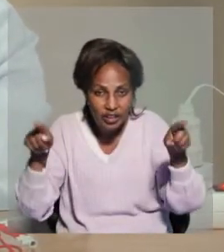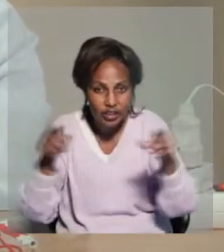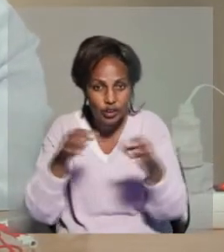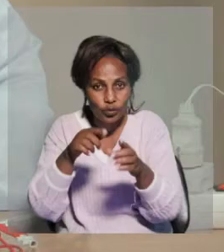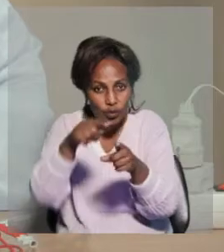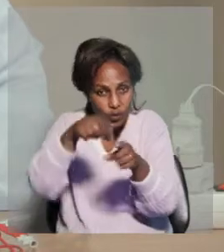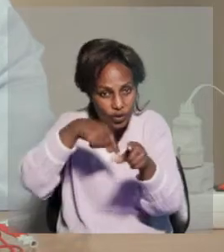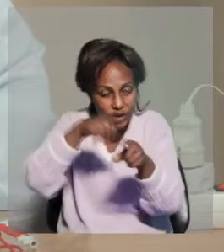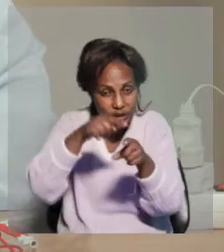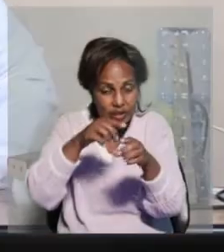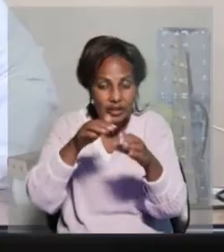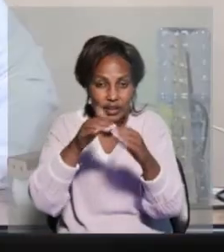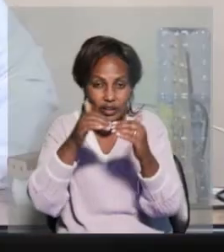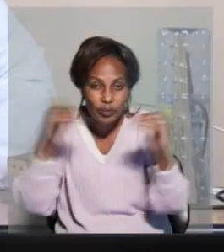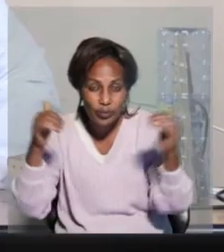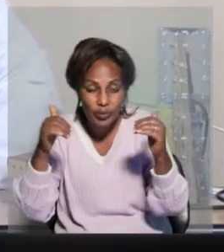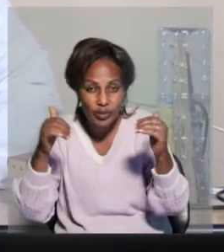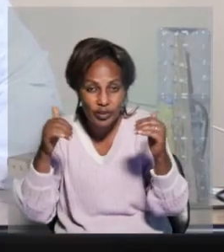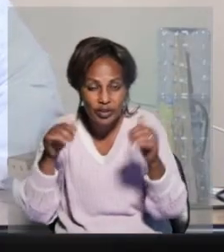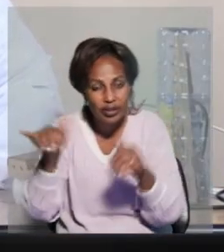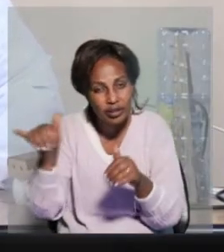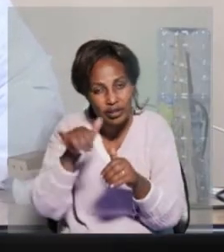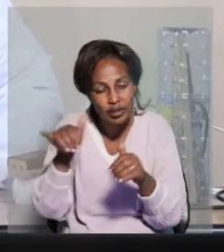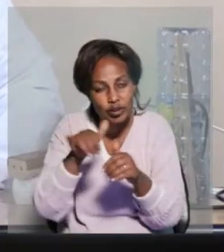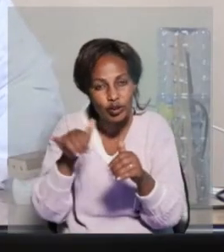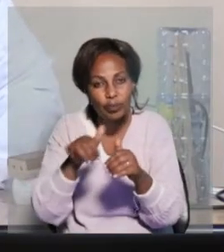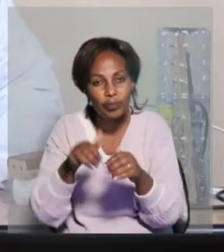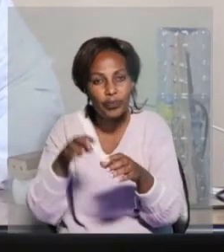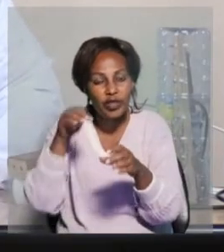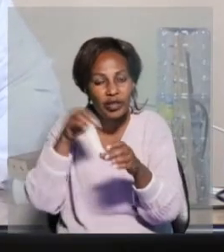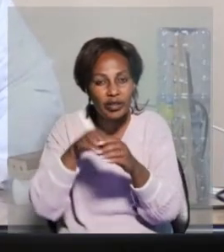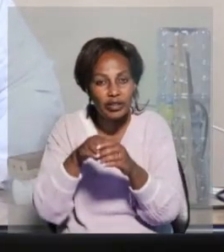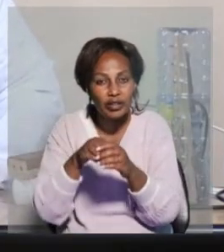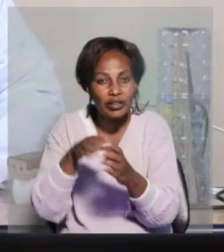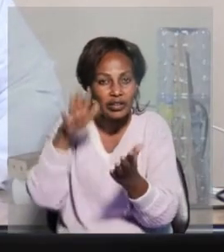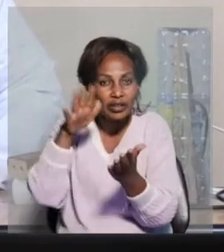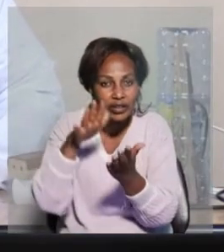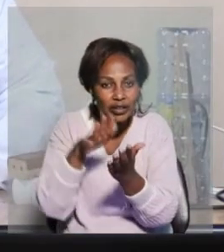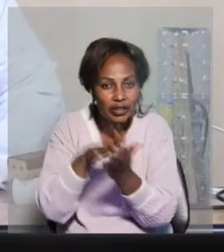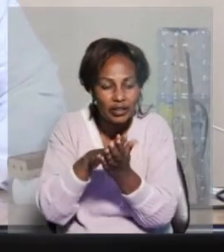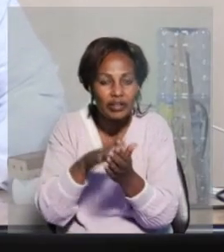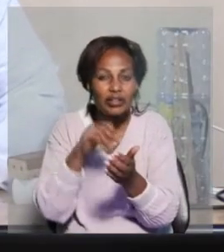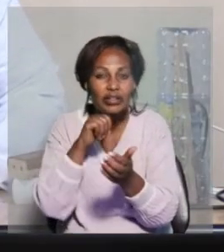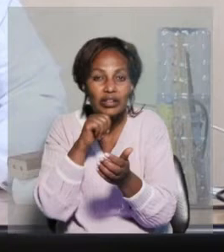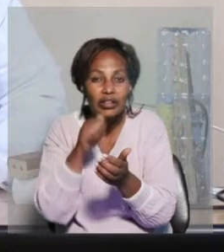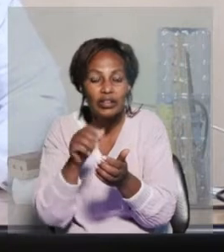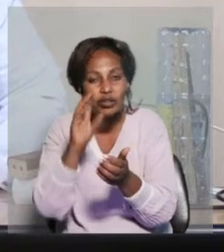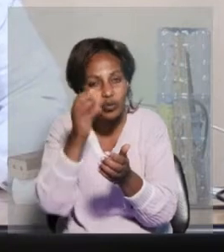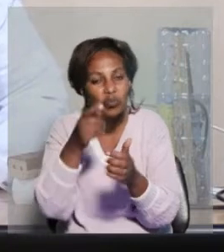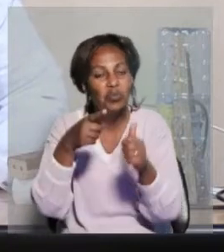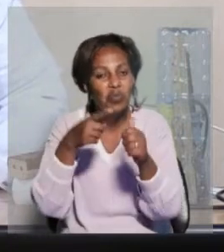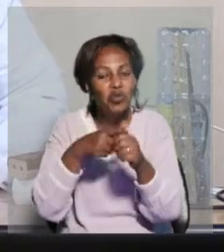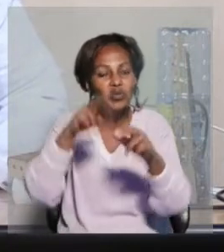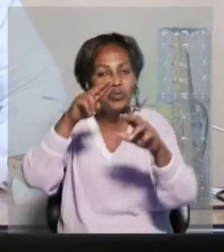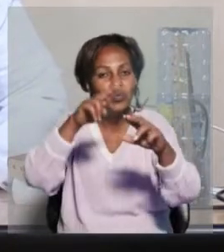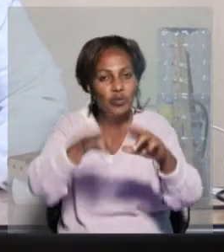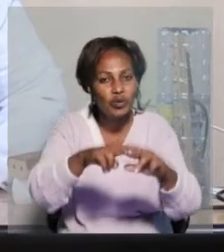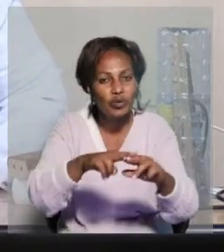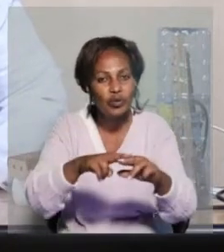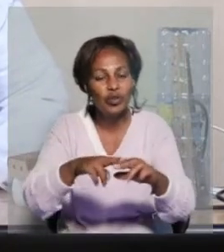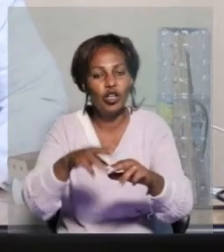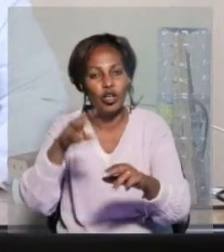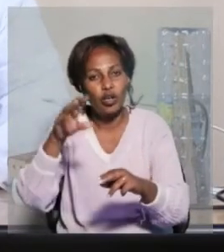are comparing the bulbs. Okay, now the incandescent lamp, bulb one, is in place. So I will put it